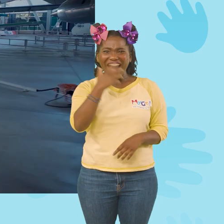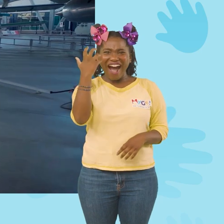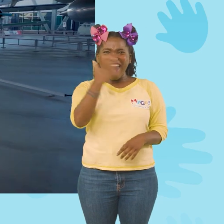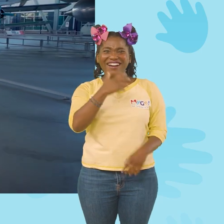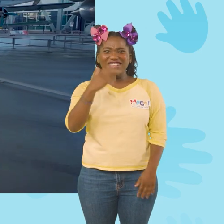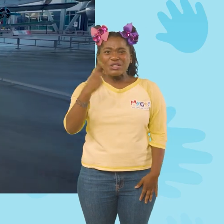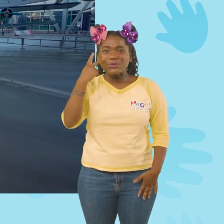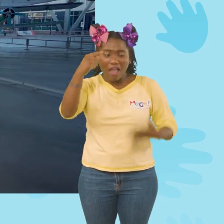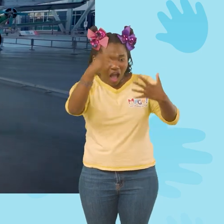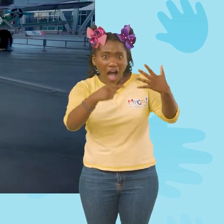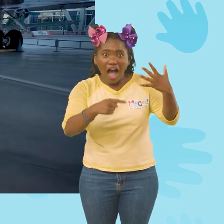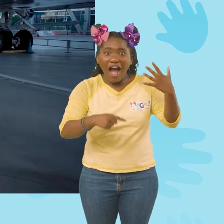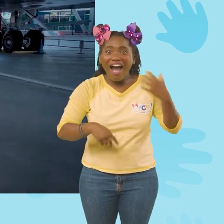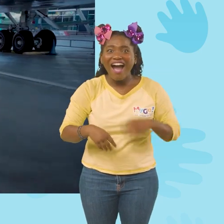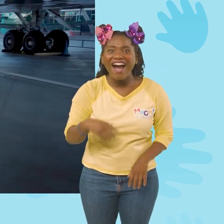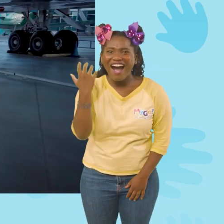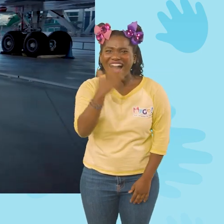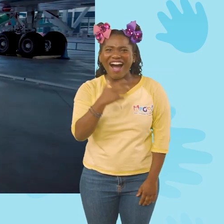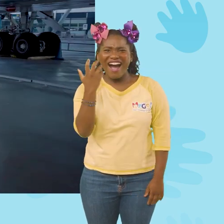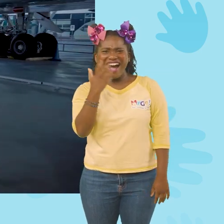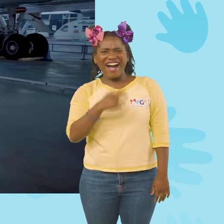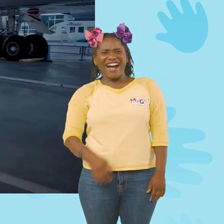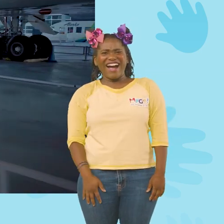Whoa, do you see them?